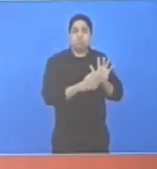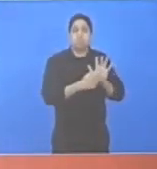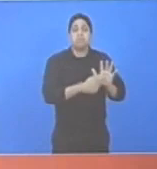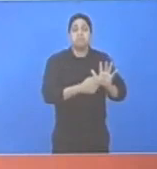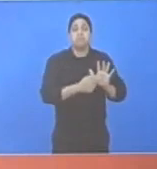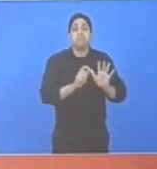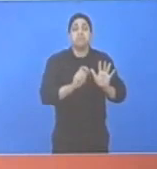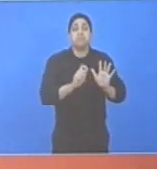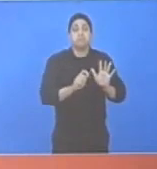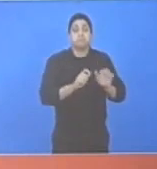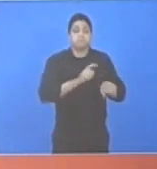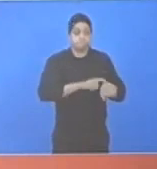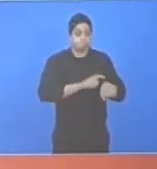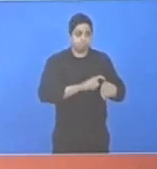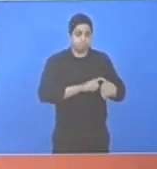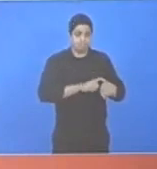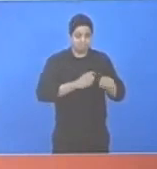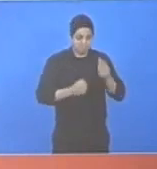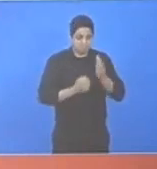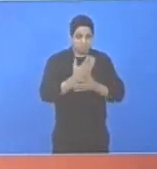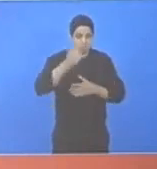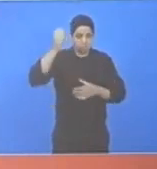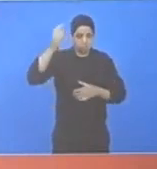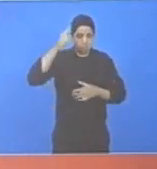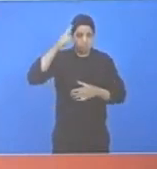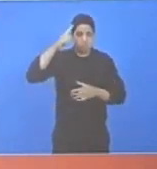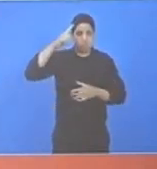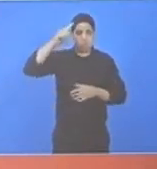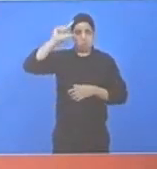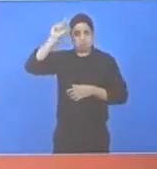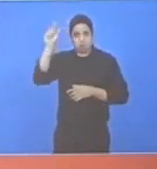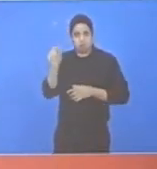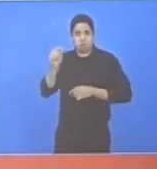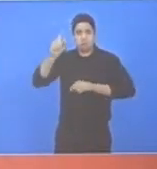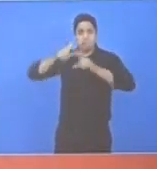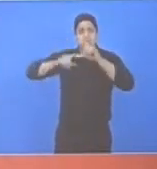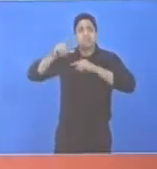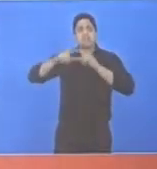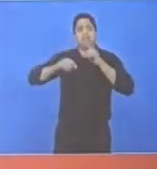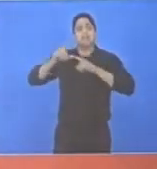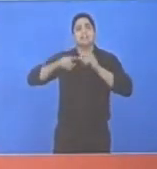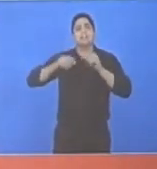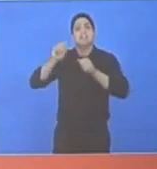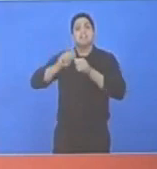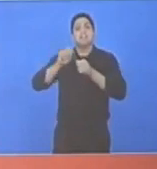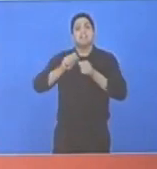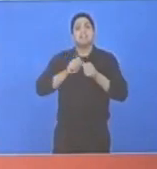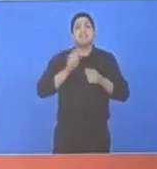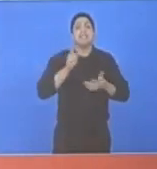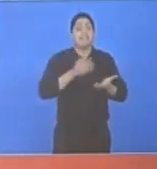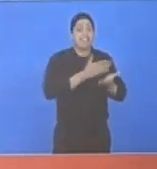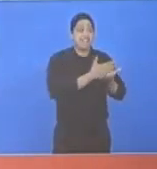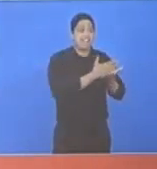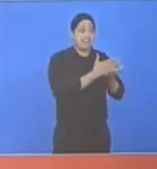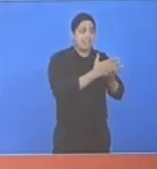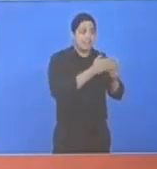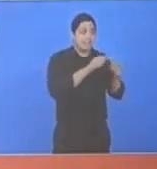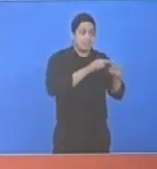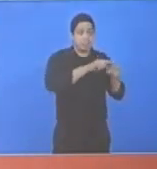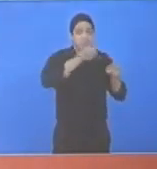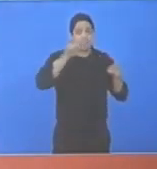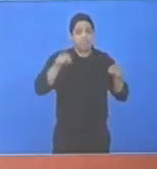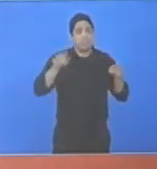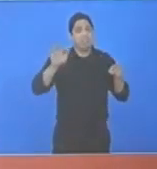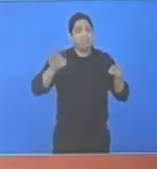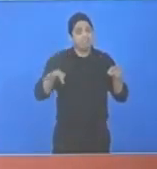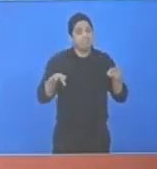say, when he created the sun, the moon, and the stars, he made for a period of